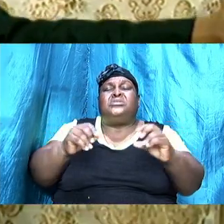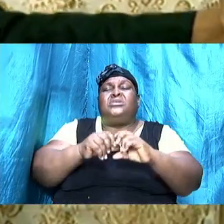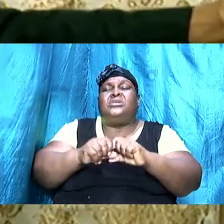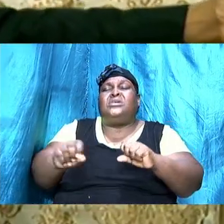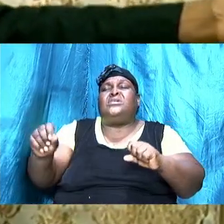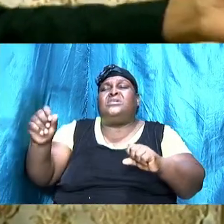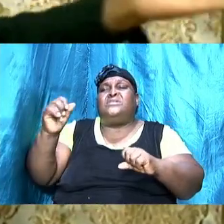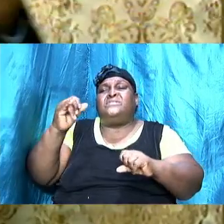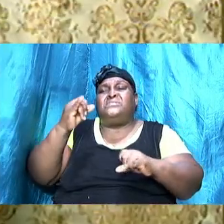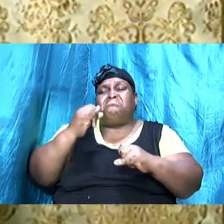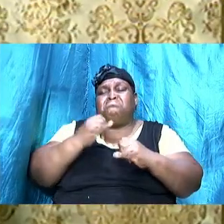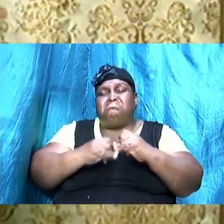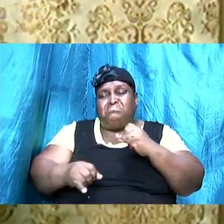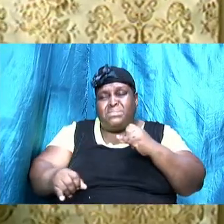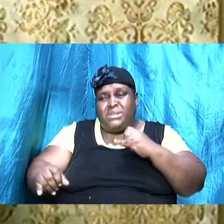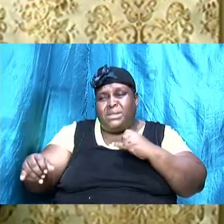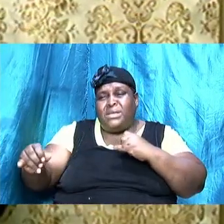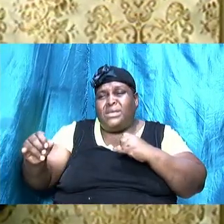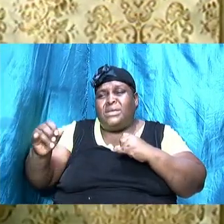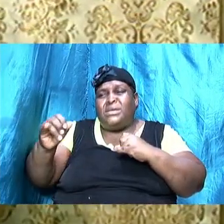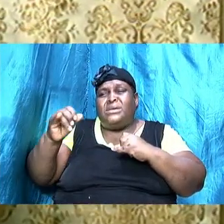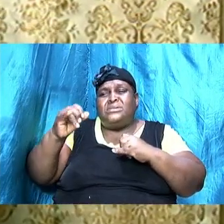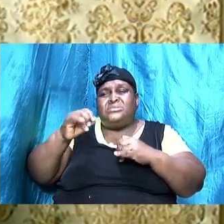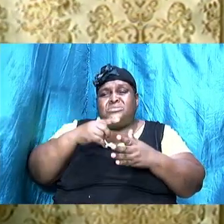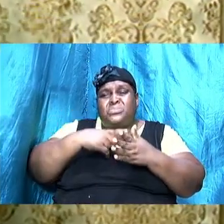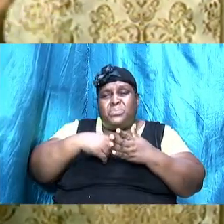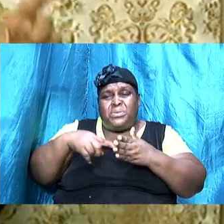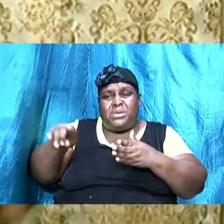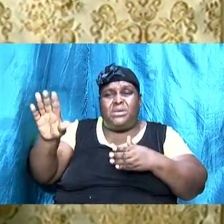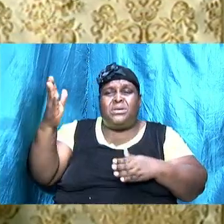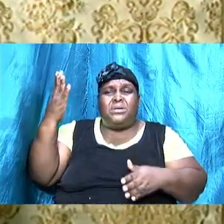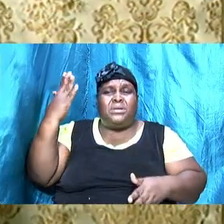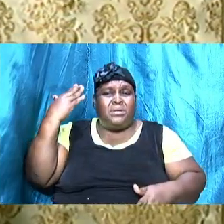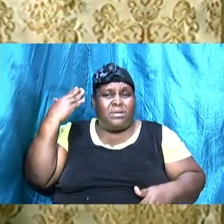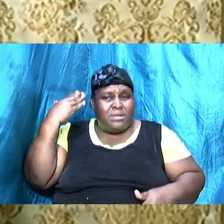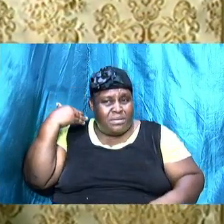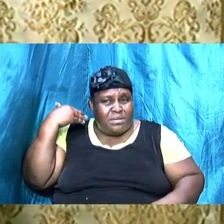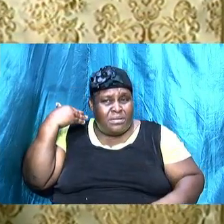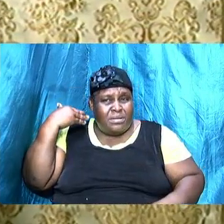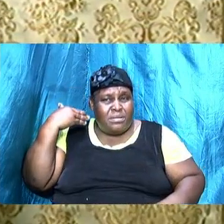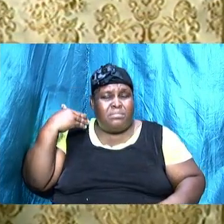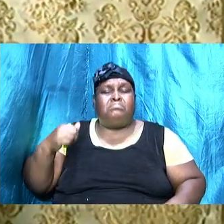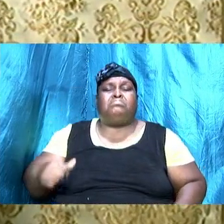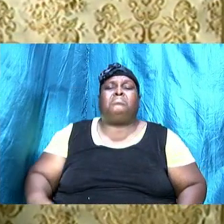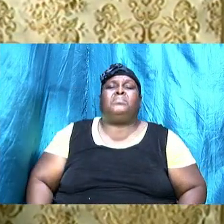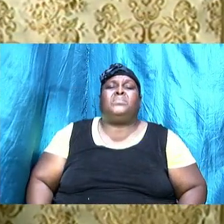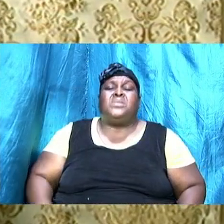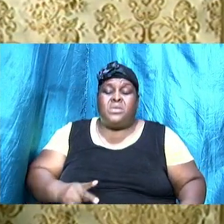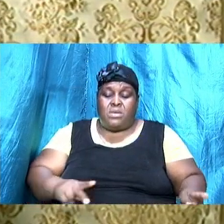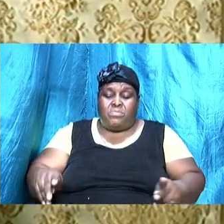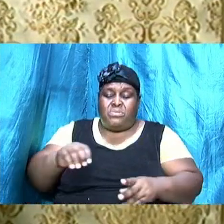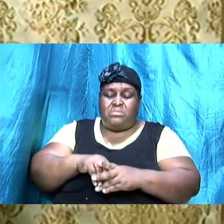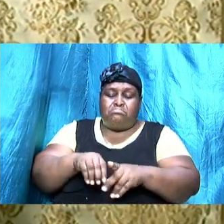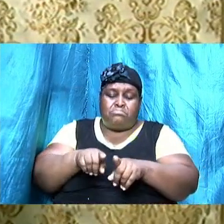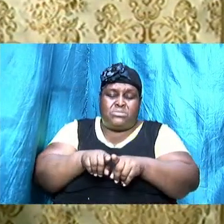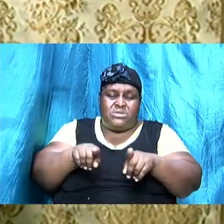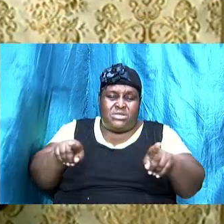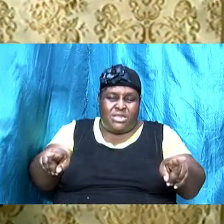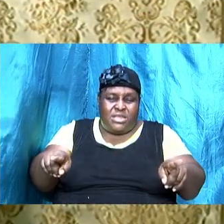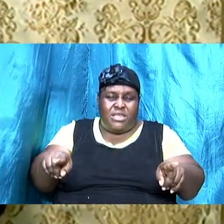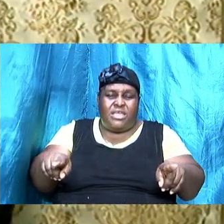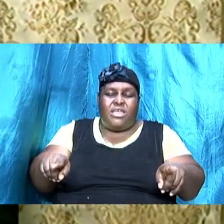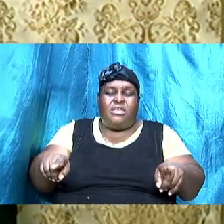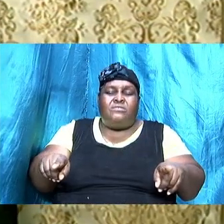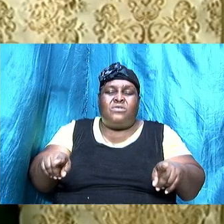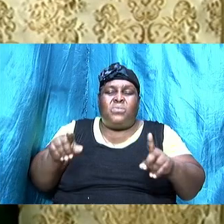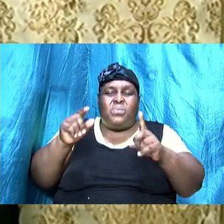not doing a review of everything. No, no, no. I am just now putting into different words, but in a summary